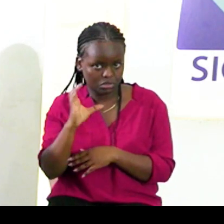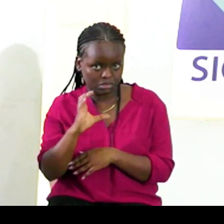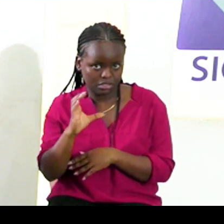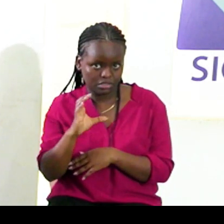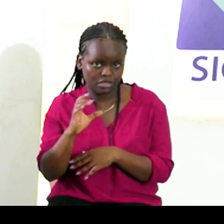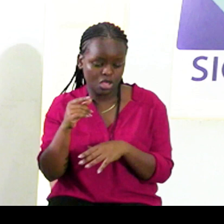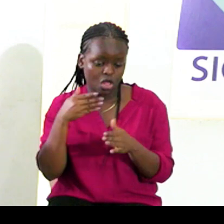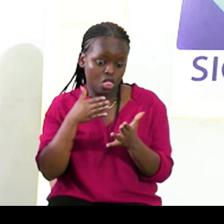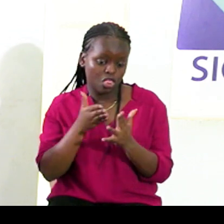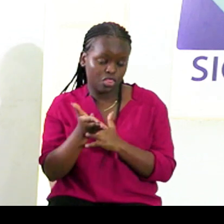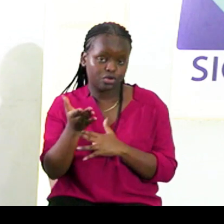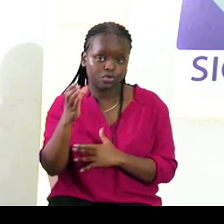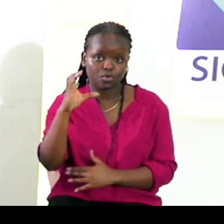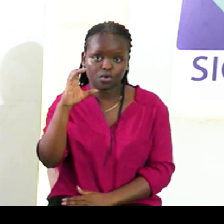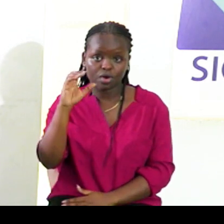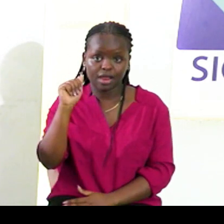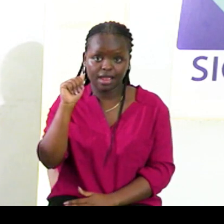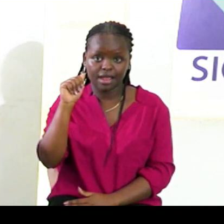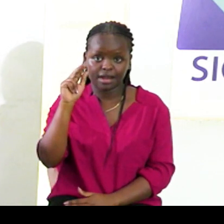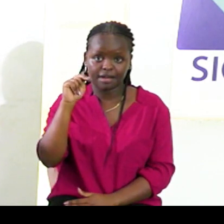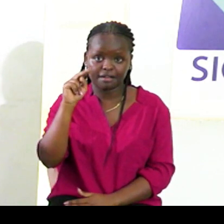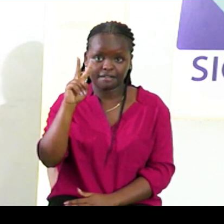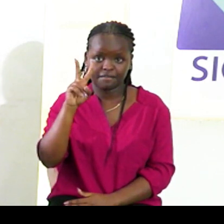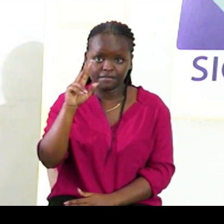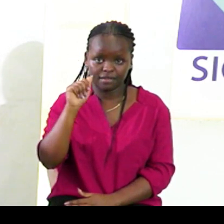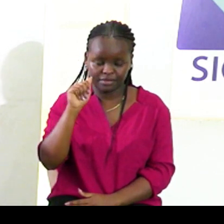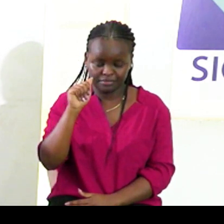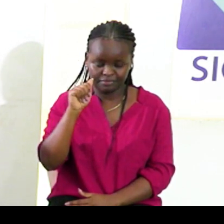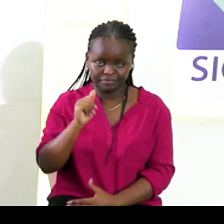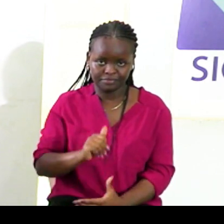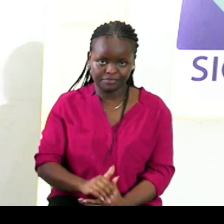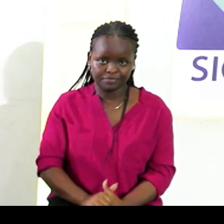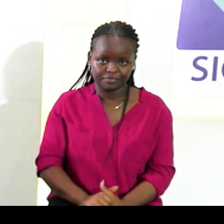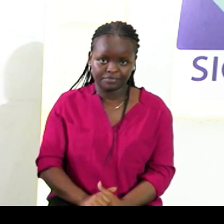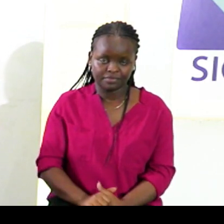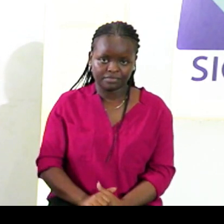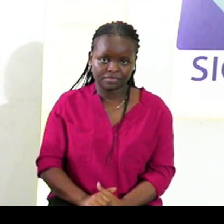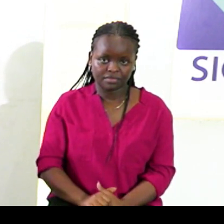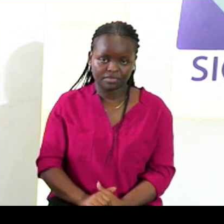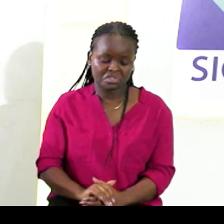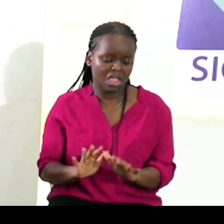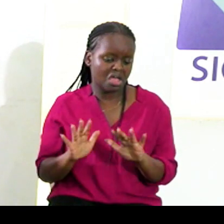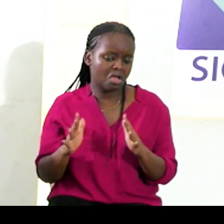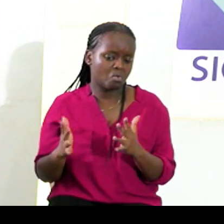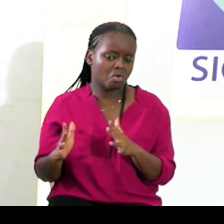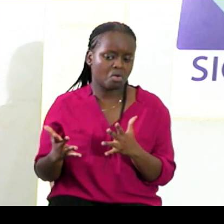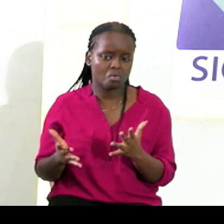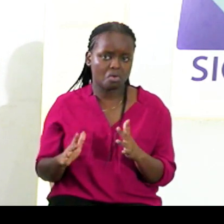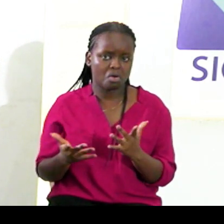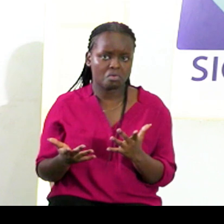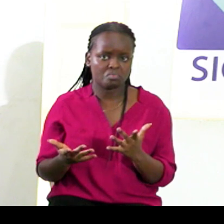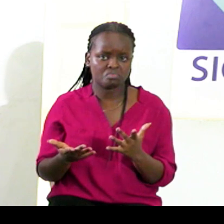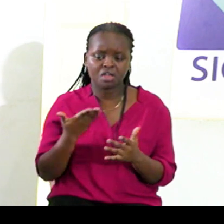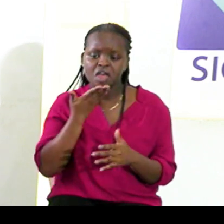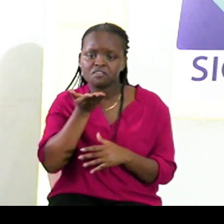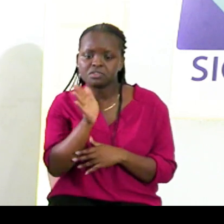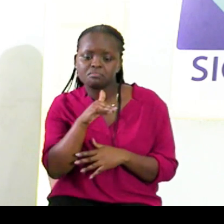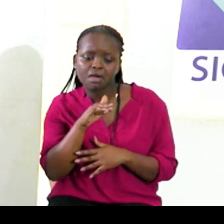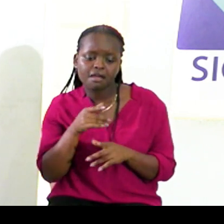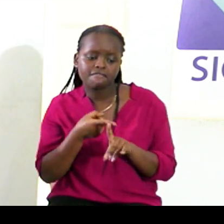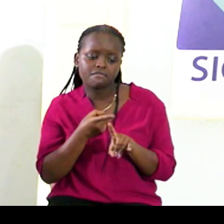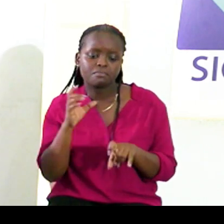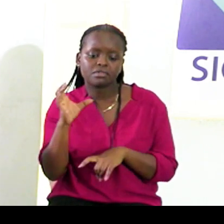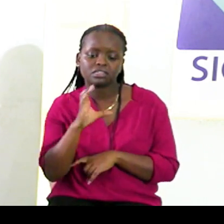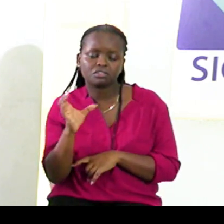Canva. Wow. And so far, how has been the feedback from your